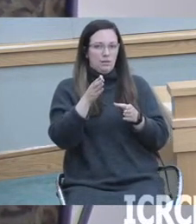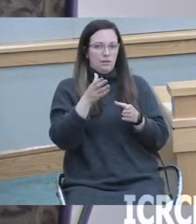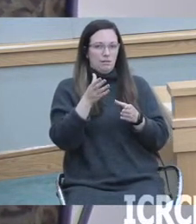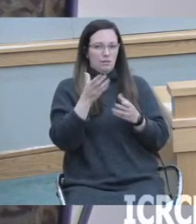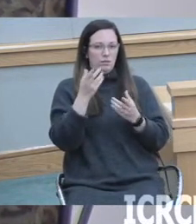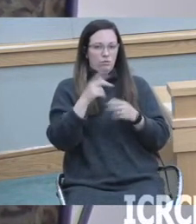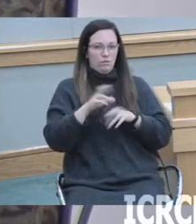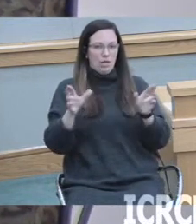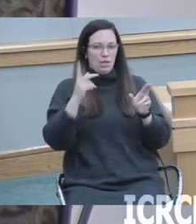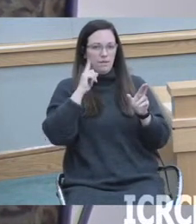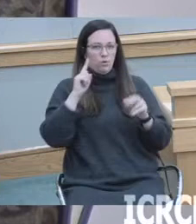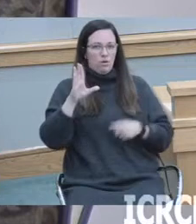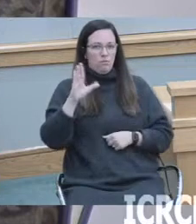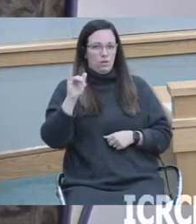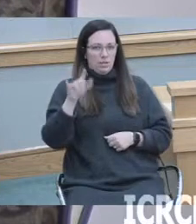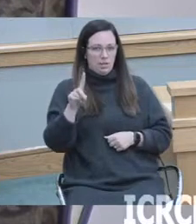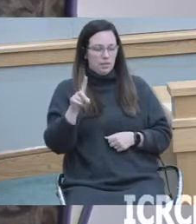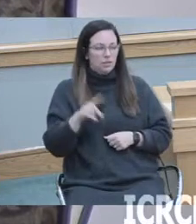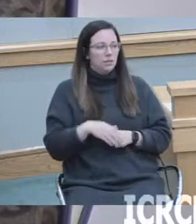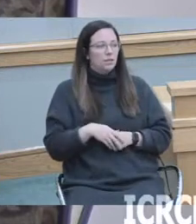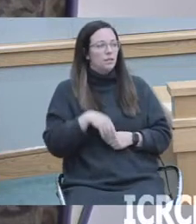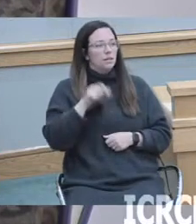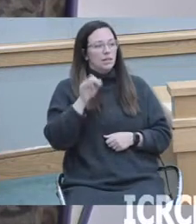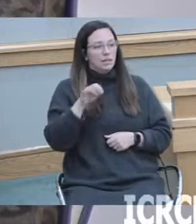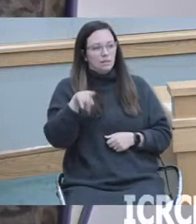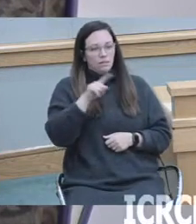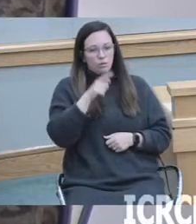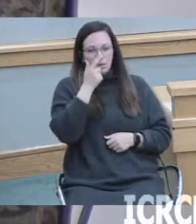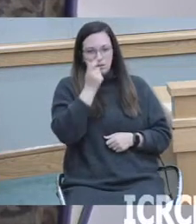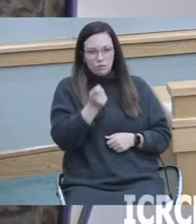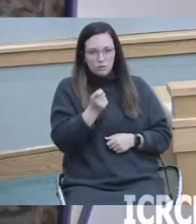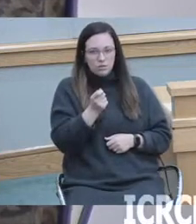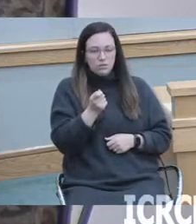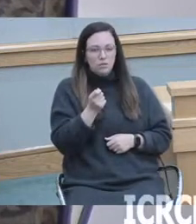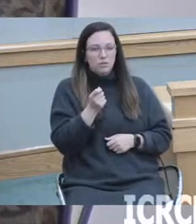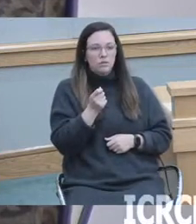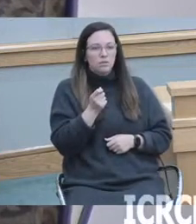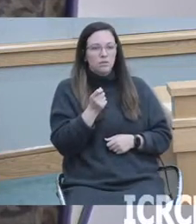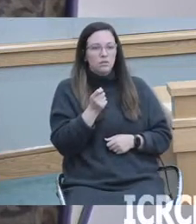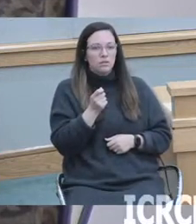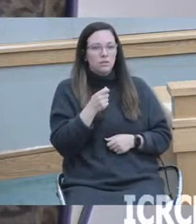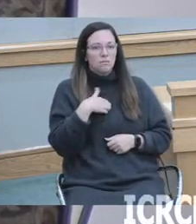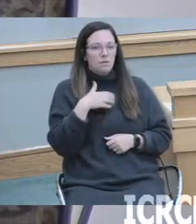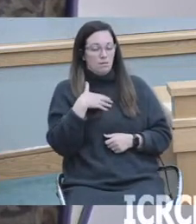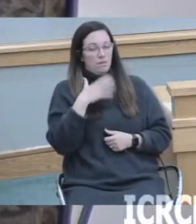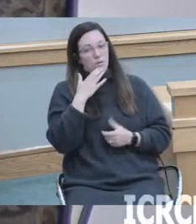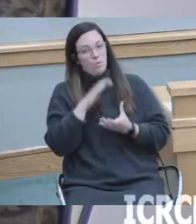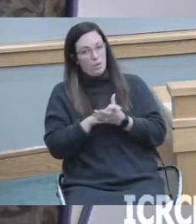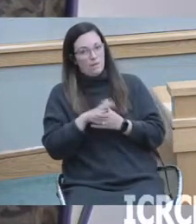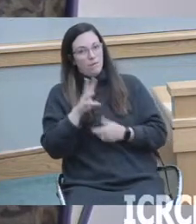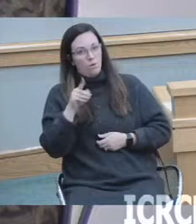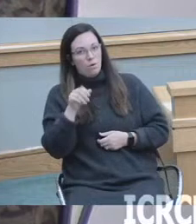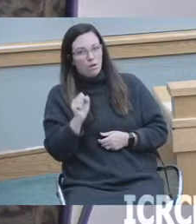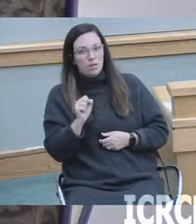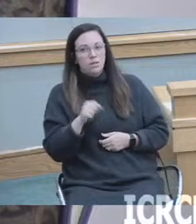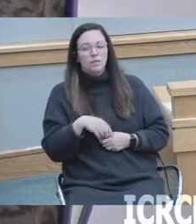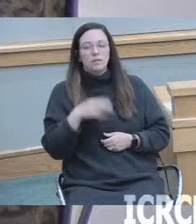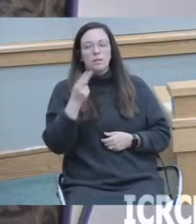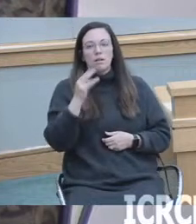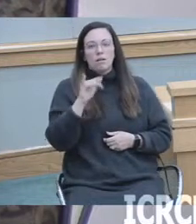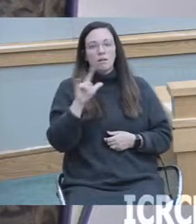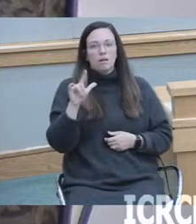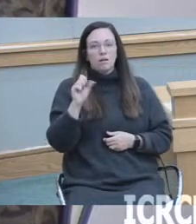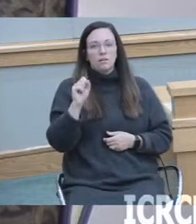bid. In case you're interested, and my wife was, the hillside that